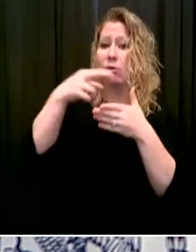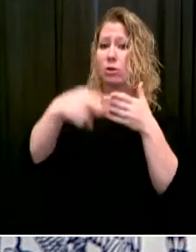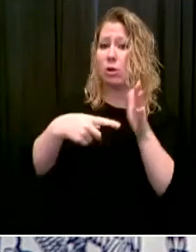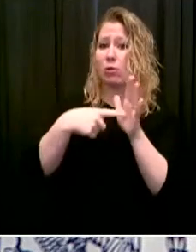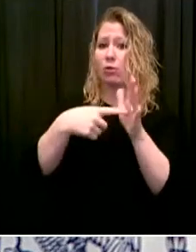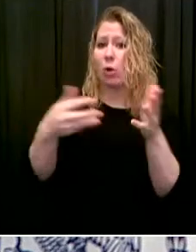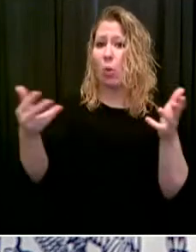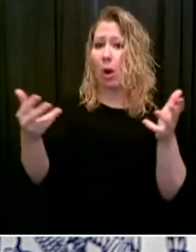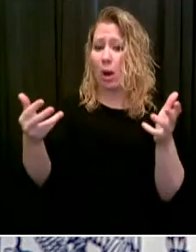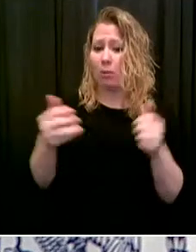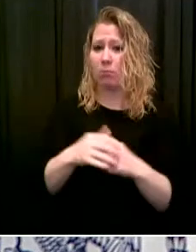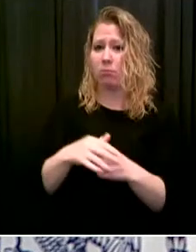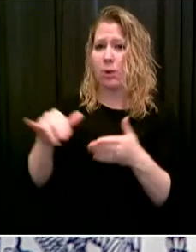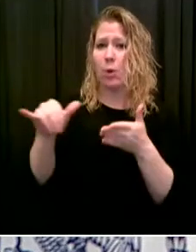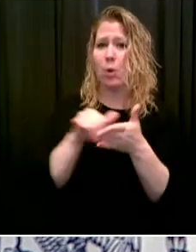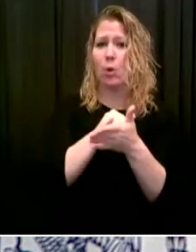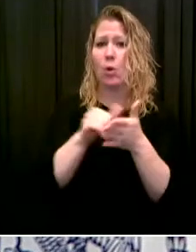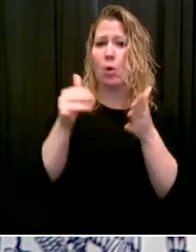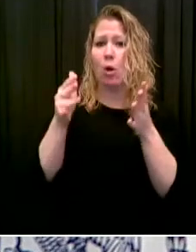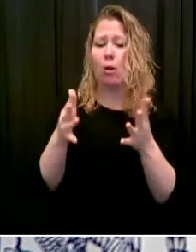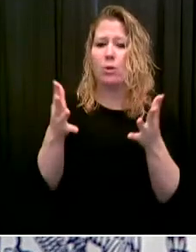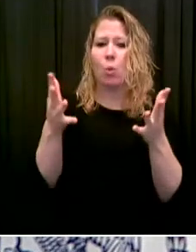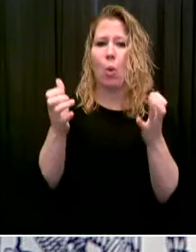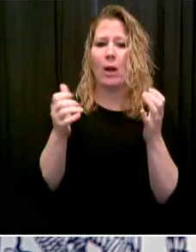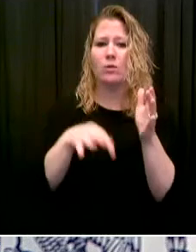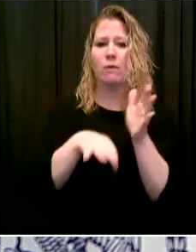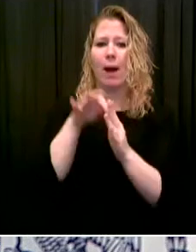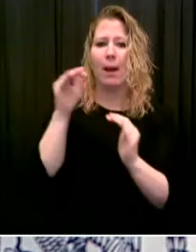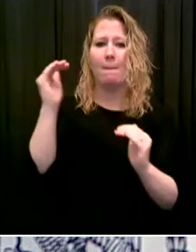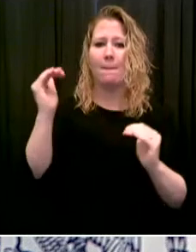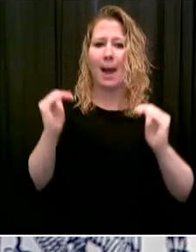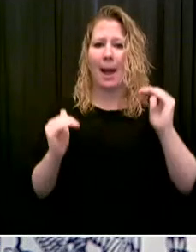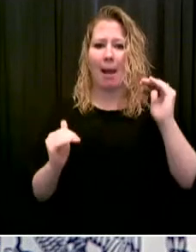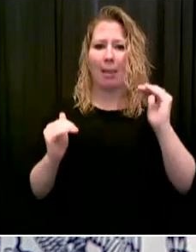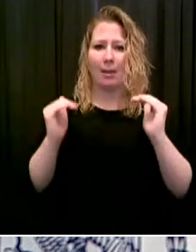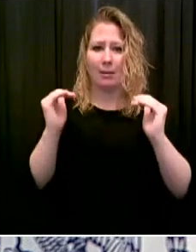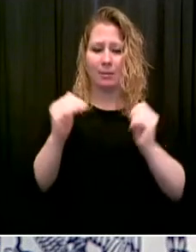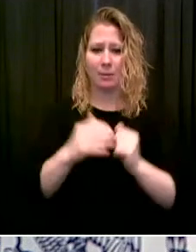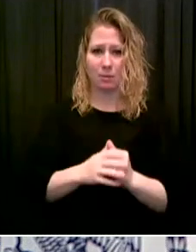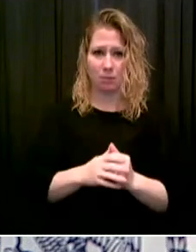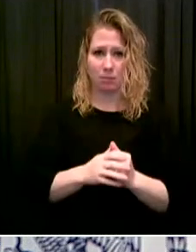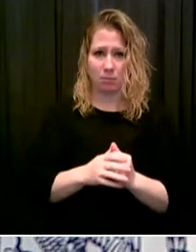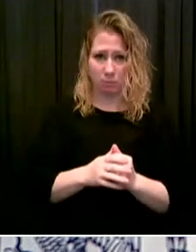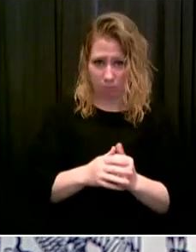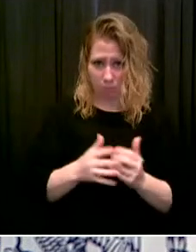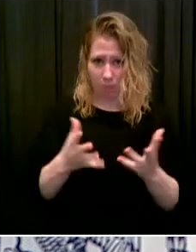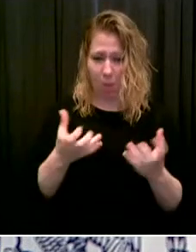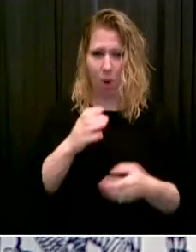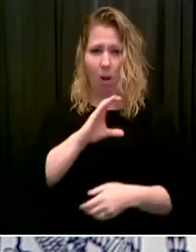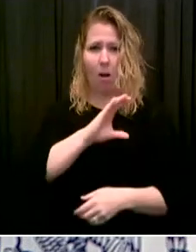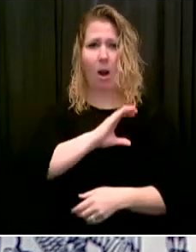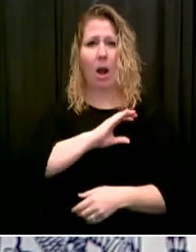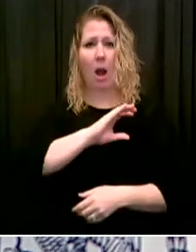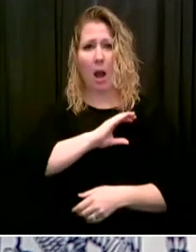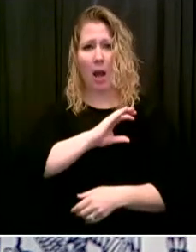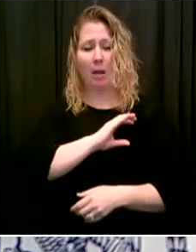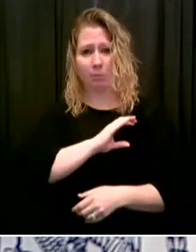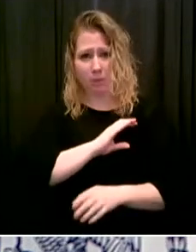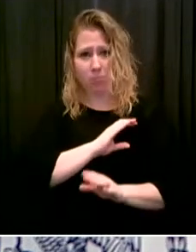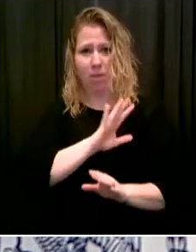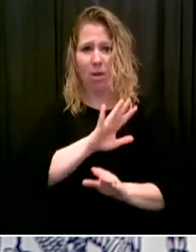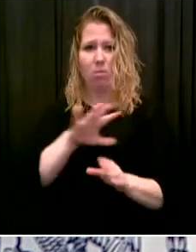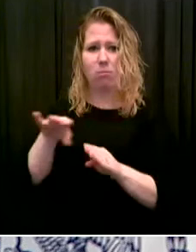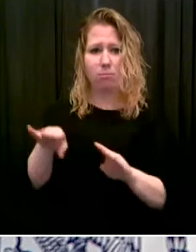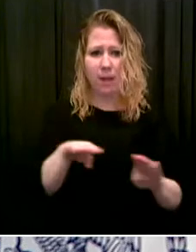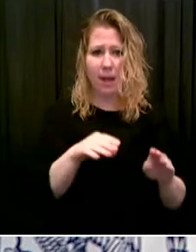They want fair policing, respectful policing. They want to make sure there's not discrimination, but